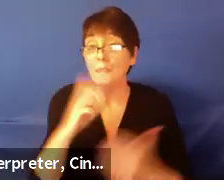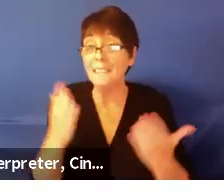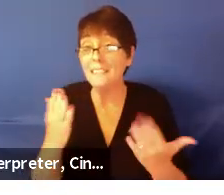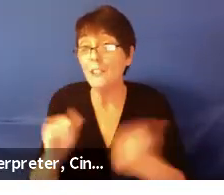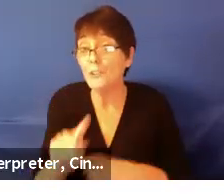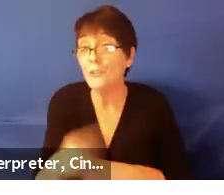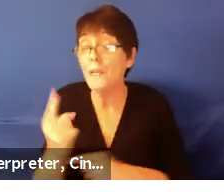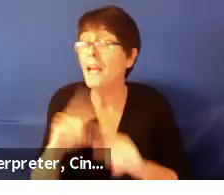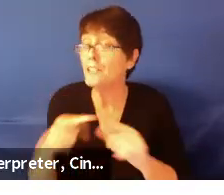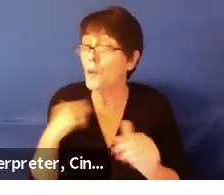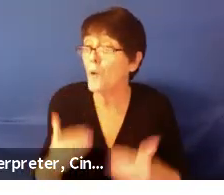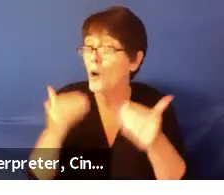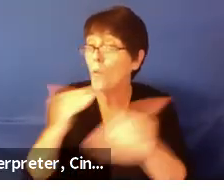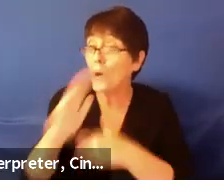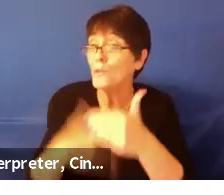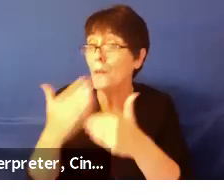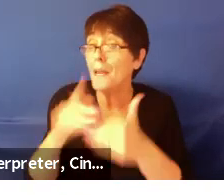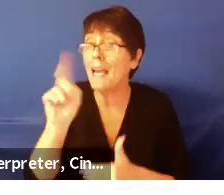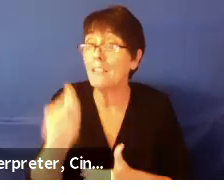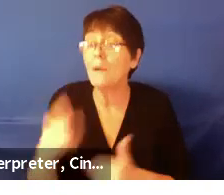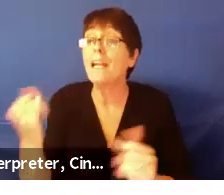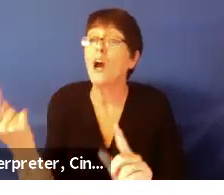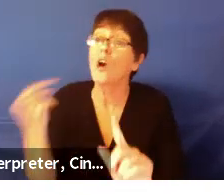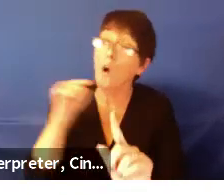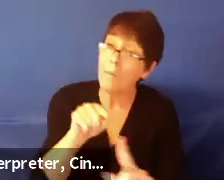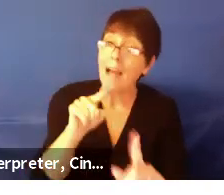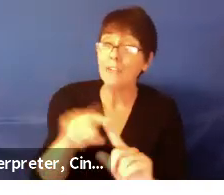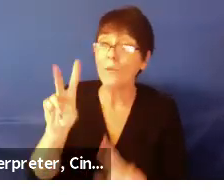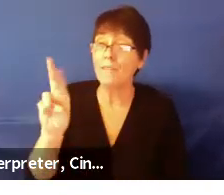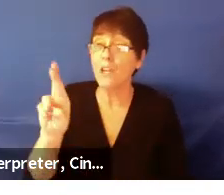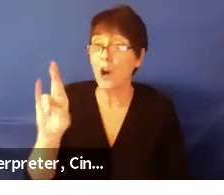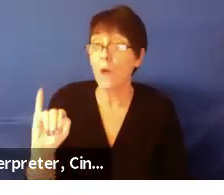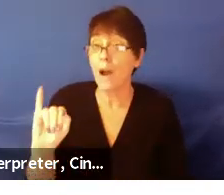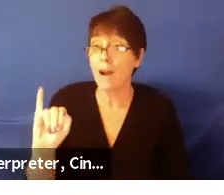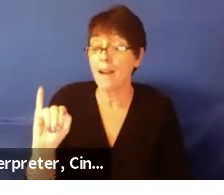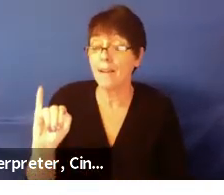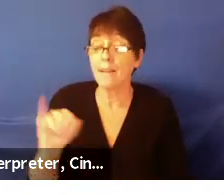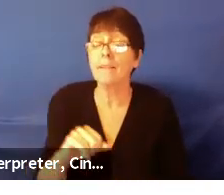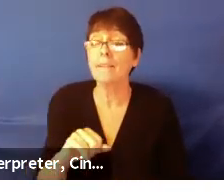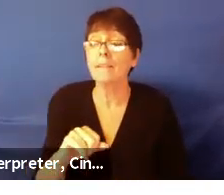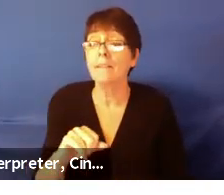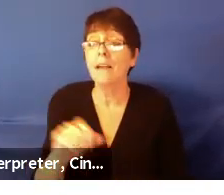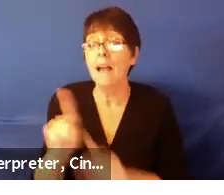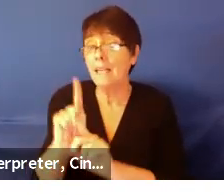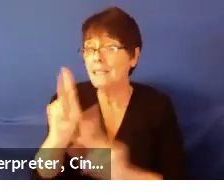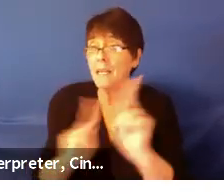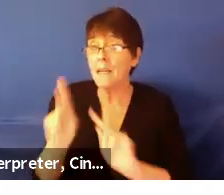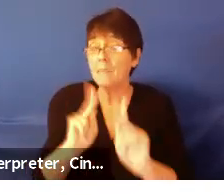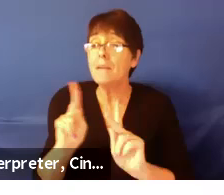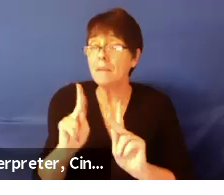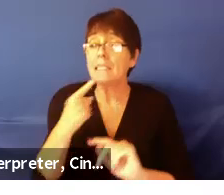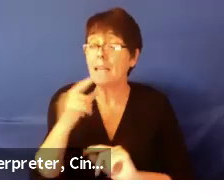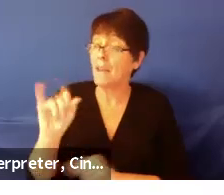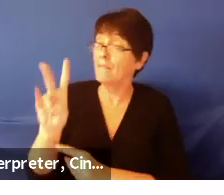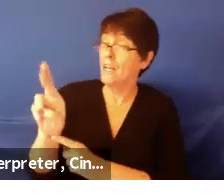So we'll go on to the next question. And this goes back to the VRI issue. As people have noted, the